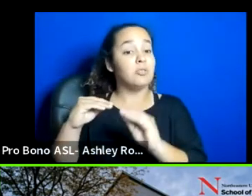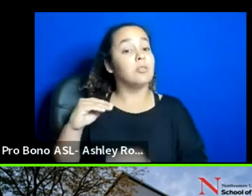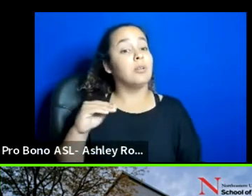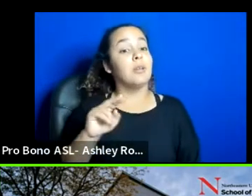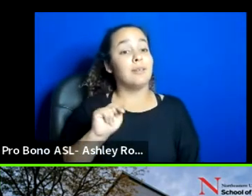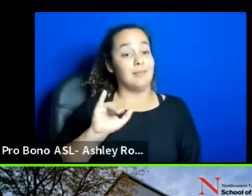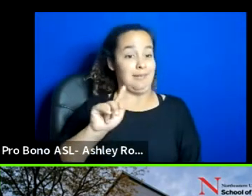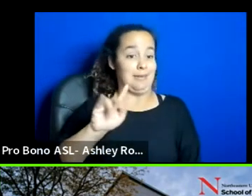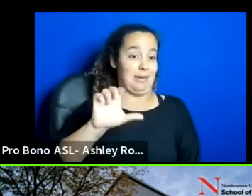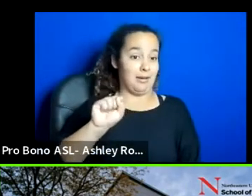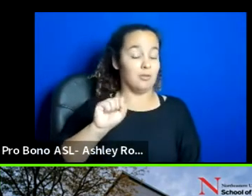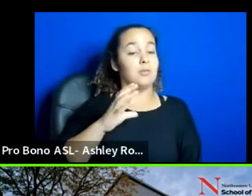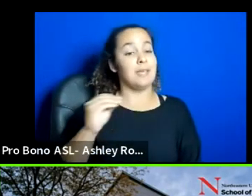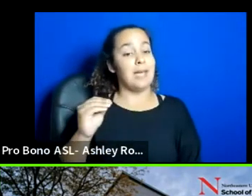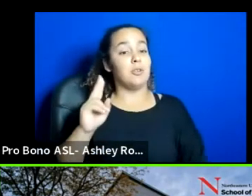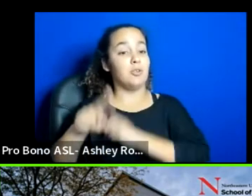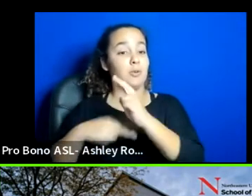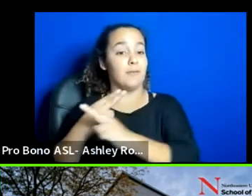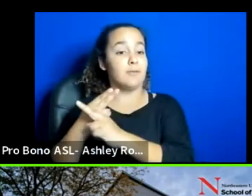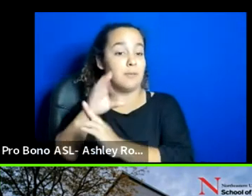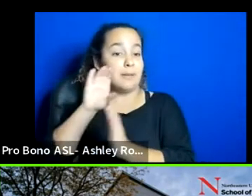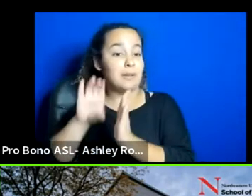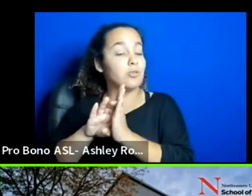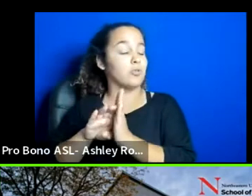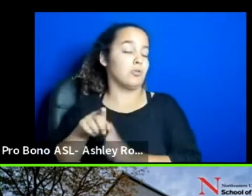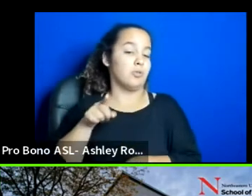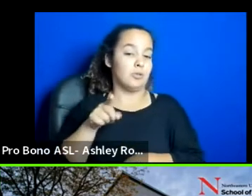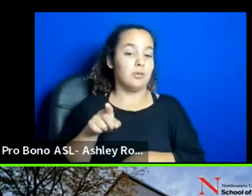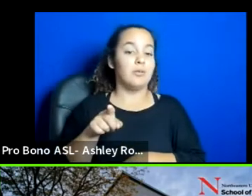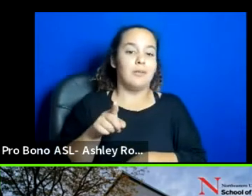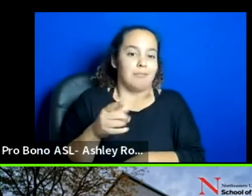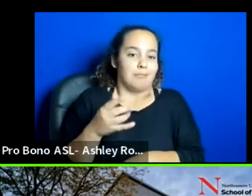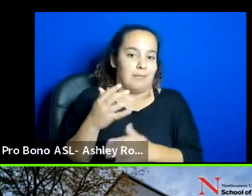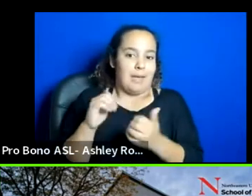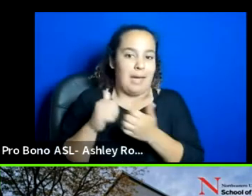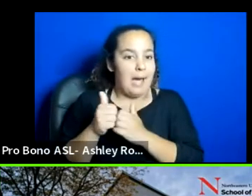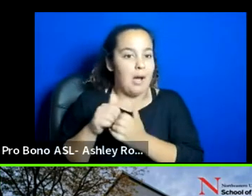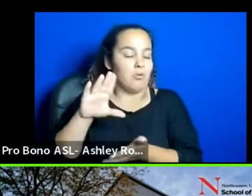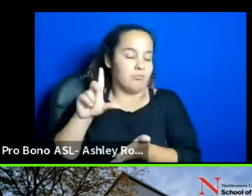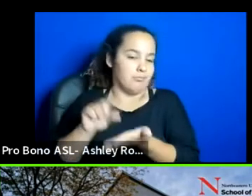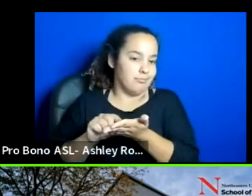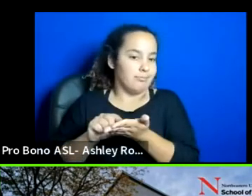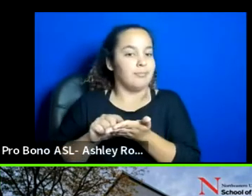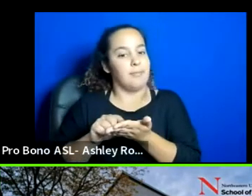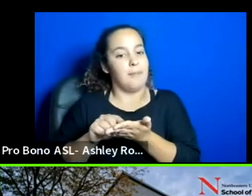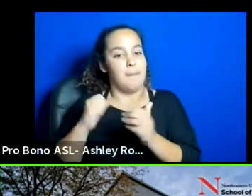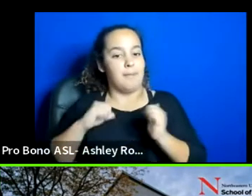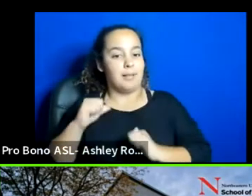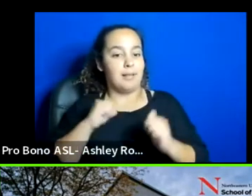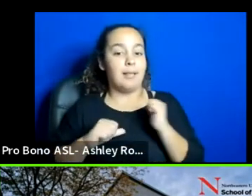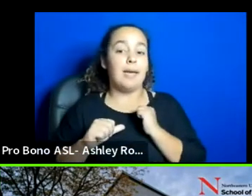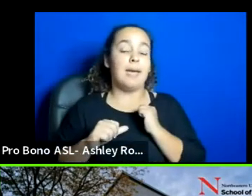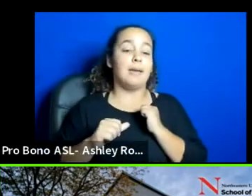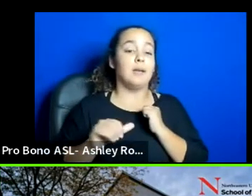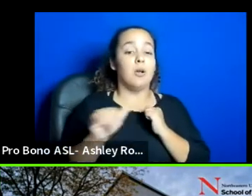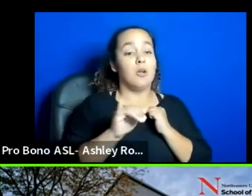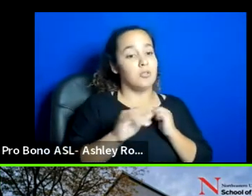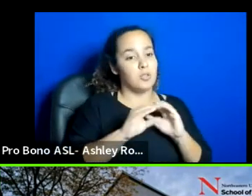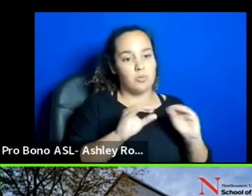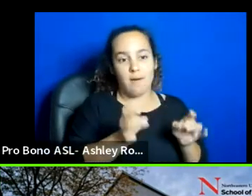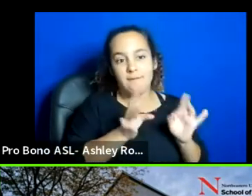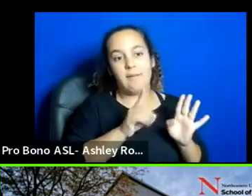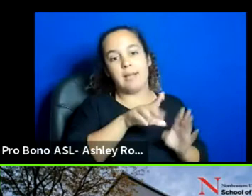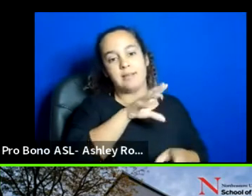versus Universal Pictures about the non-literal copying of a play, and Community for Creative Nonviolence versus Reed about independent contractors